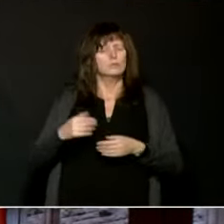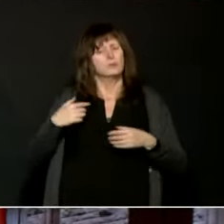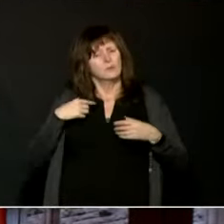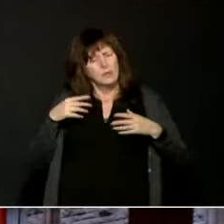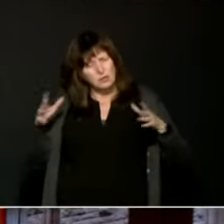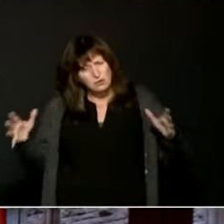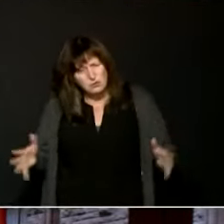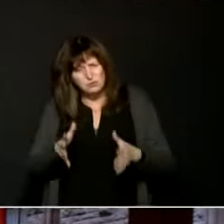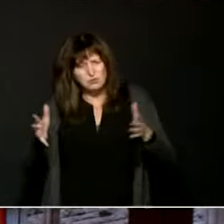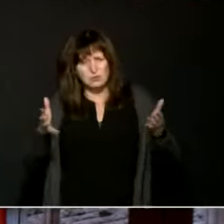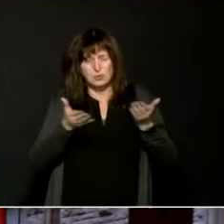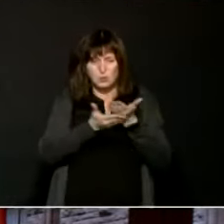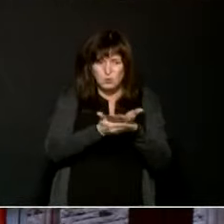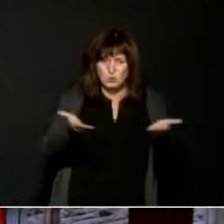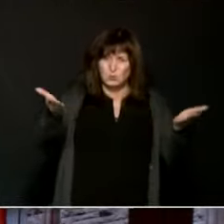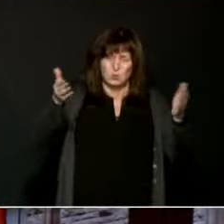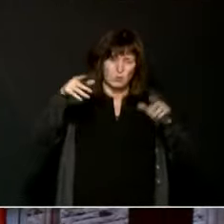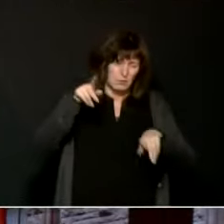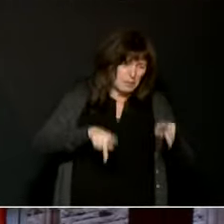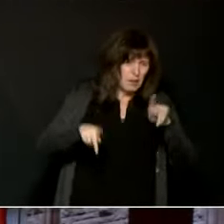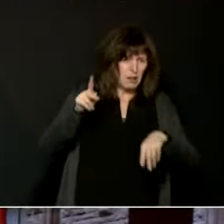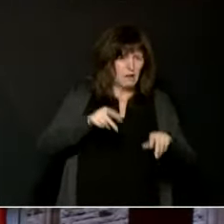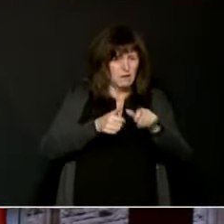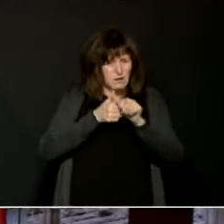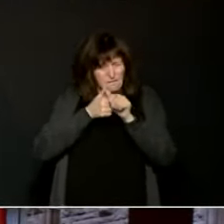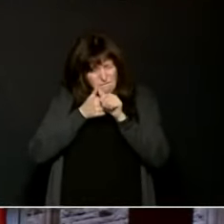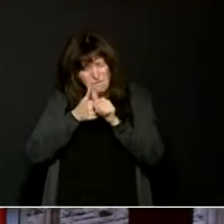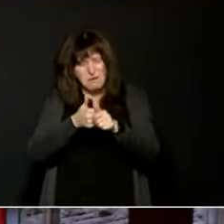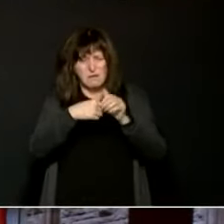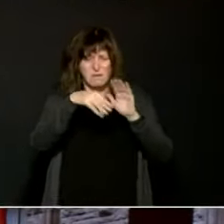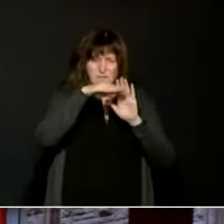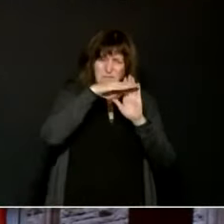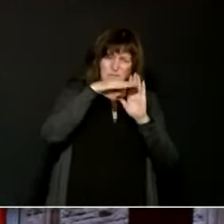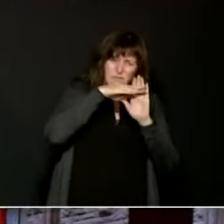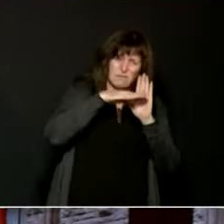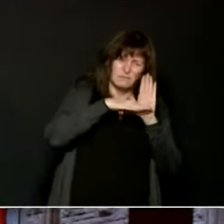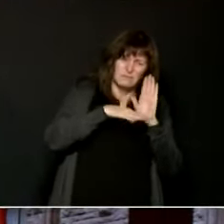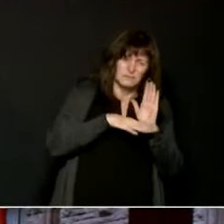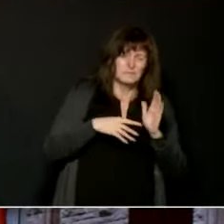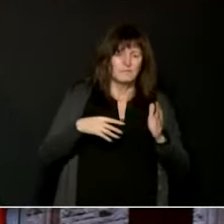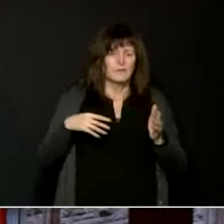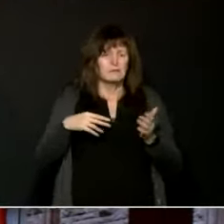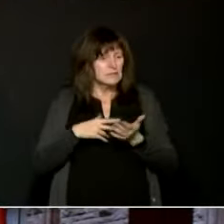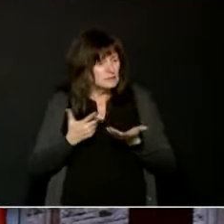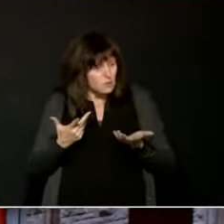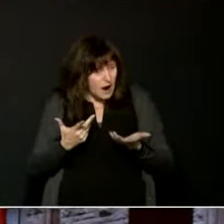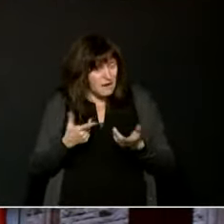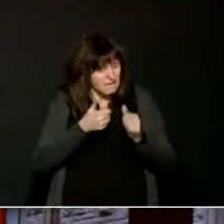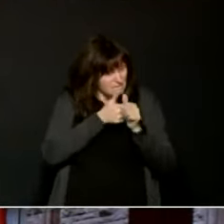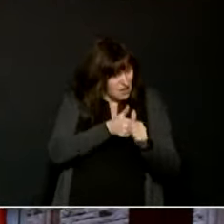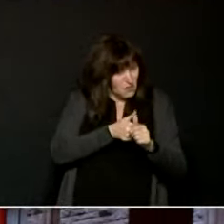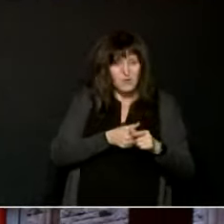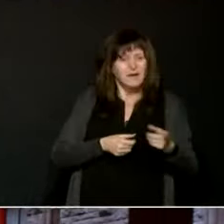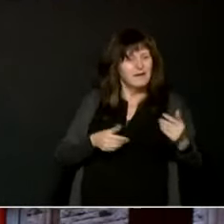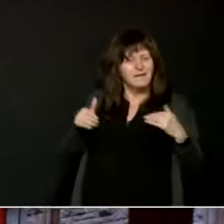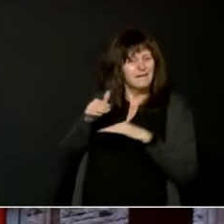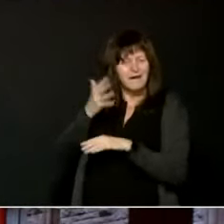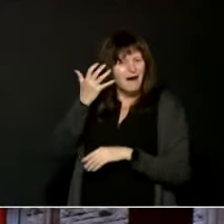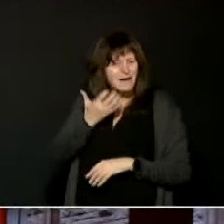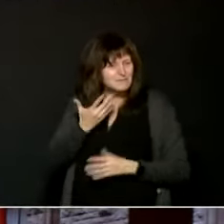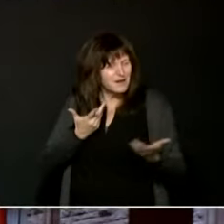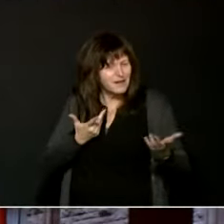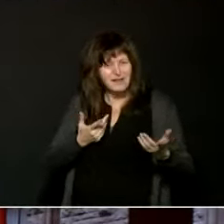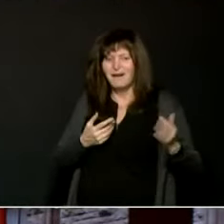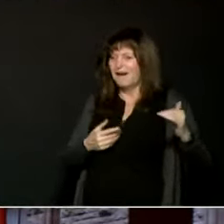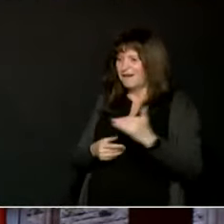do, you won't get in the hospital, you won't get in the ICU, and not anything. We don't want to see you in the hospital. We don't want to see you in the ICU.